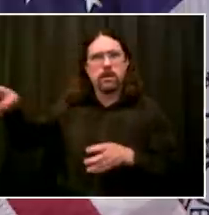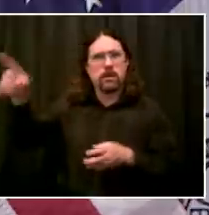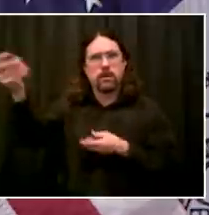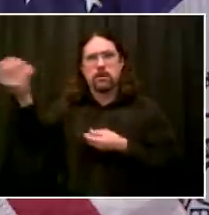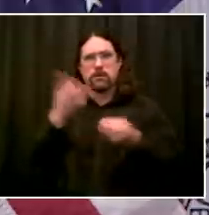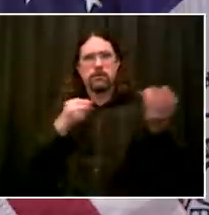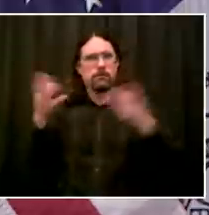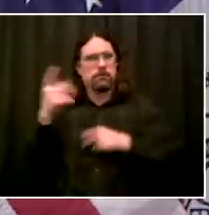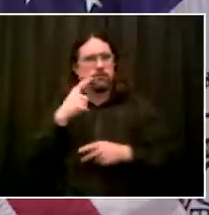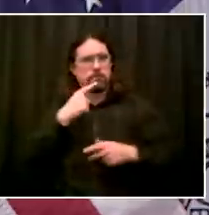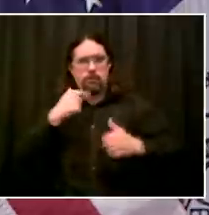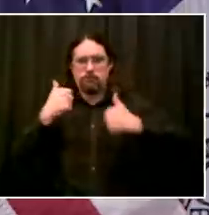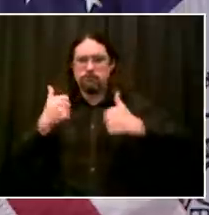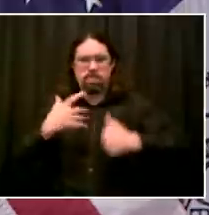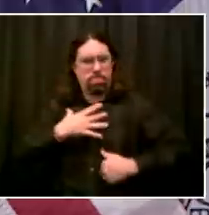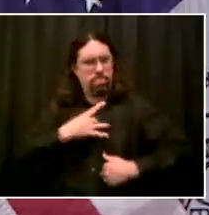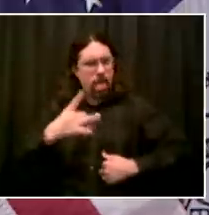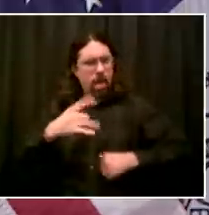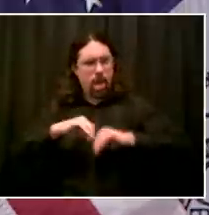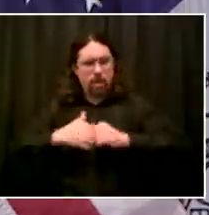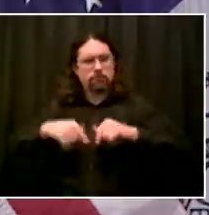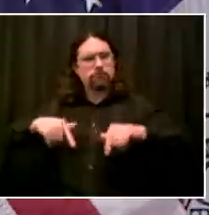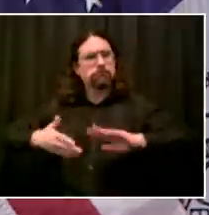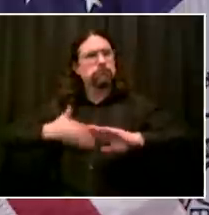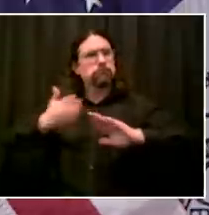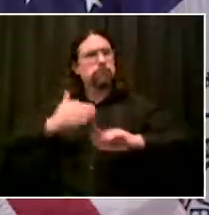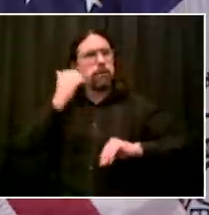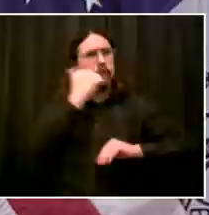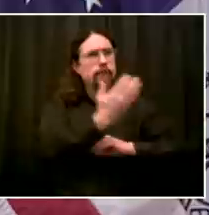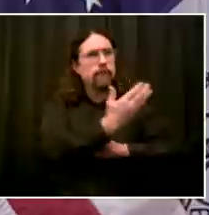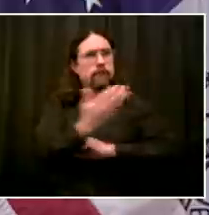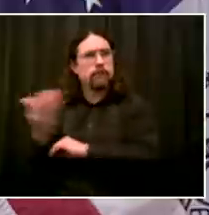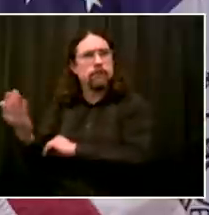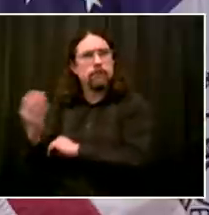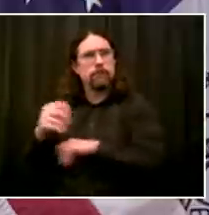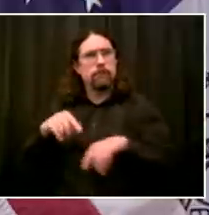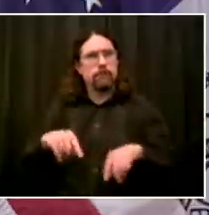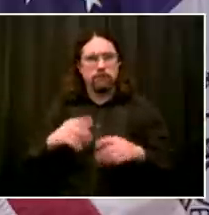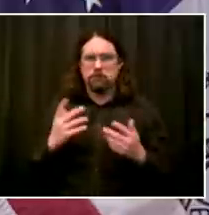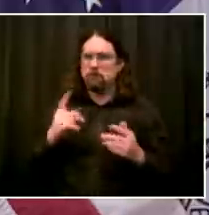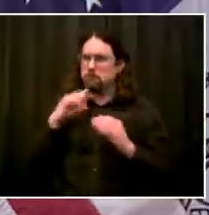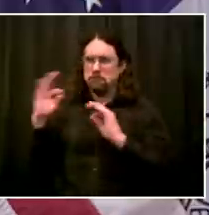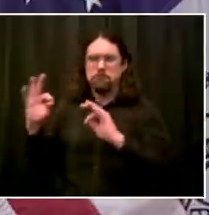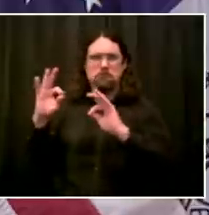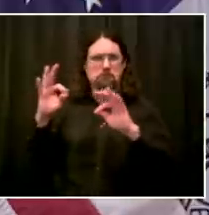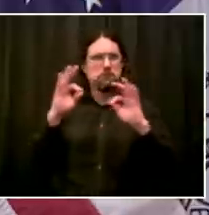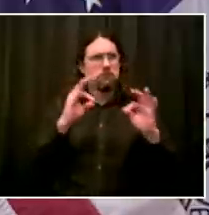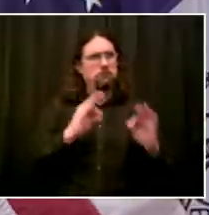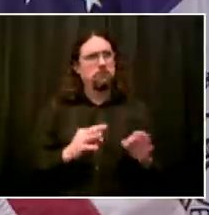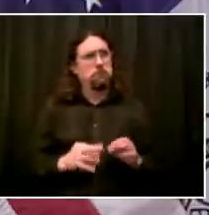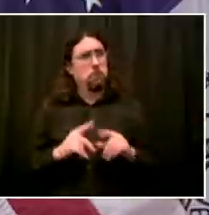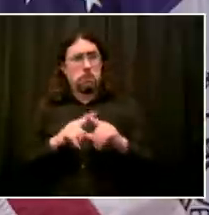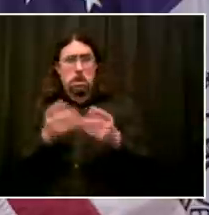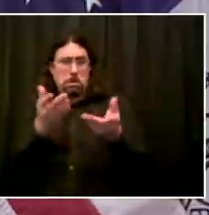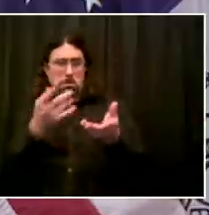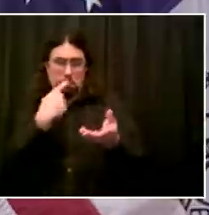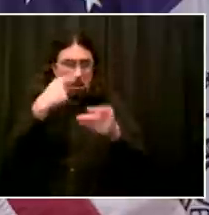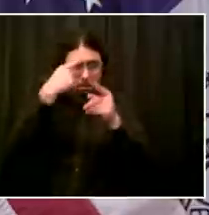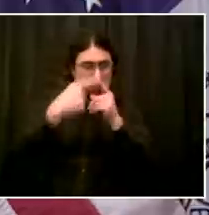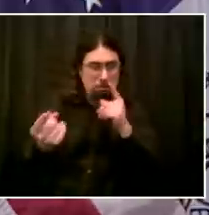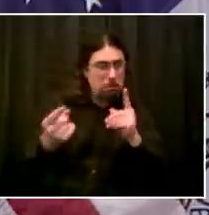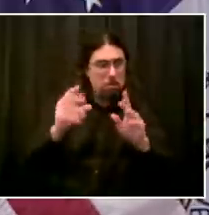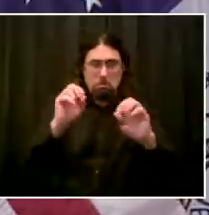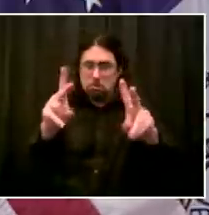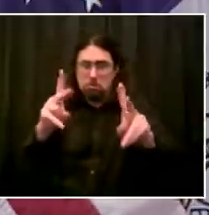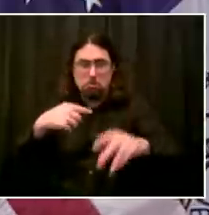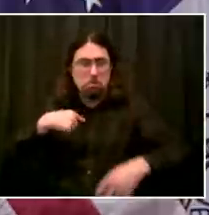conversation and a lot of clear answers. But I'm happy to talk to you about it. I'll give you a call and we can talk through if there's other ideas to think about.